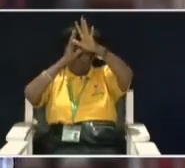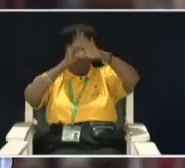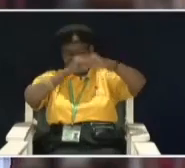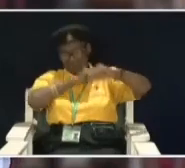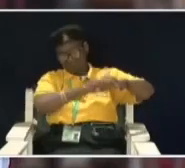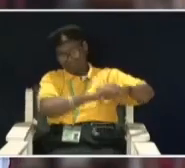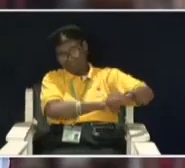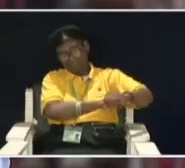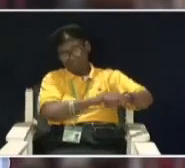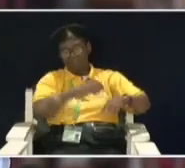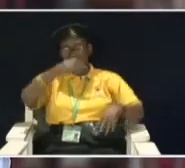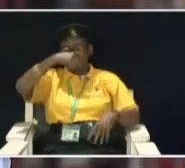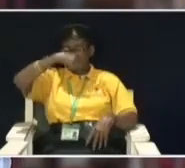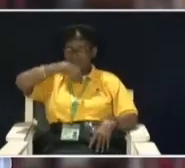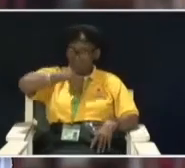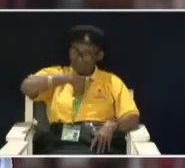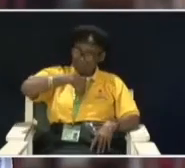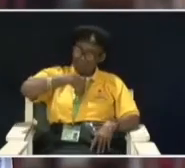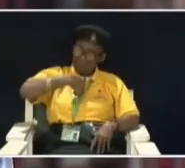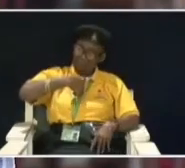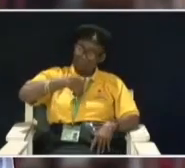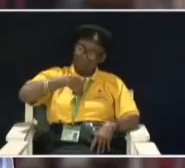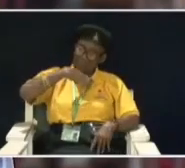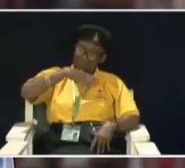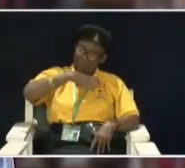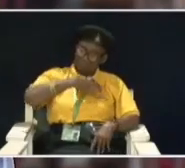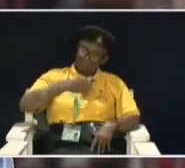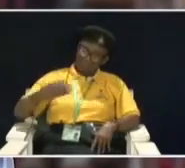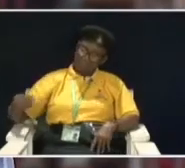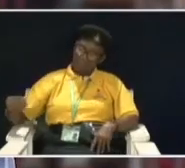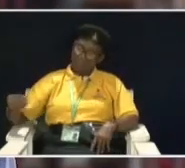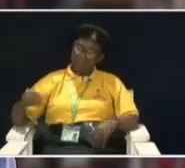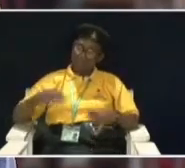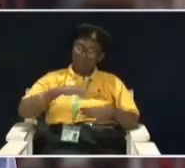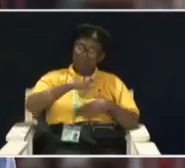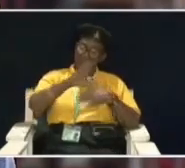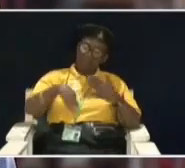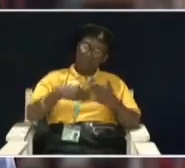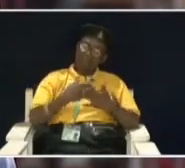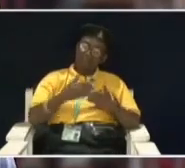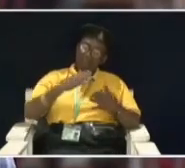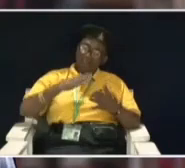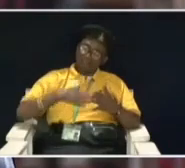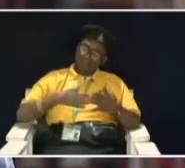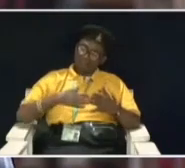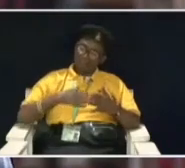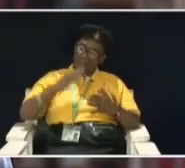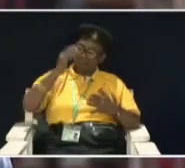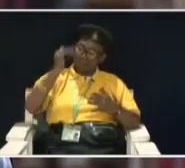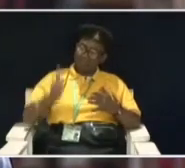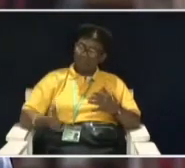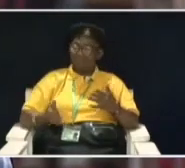shield me and all mine by fire.